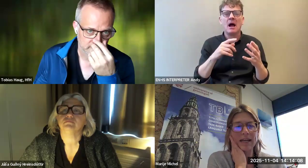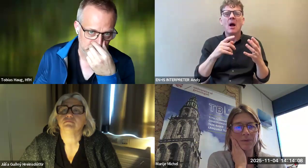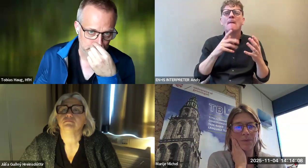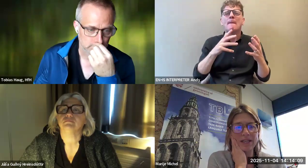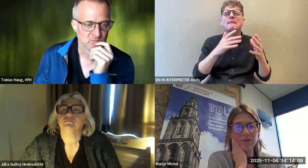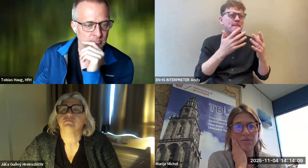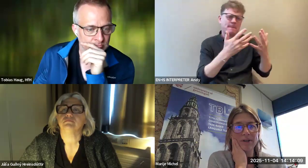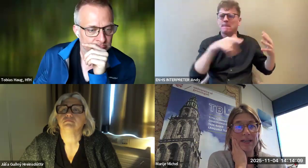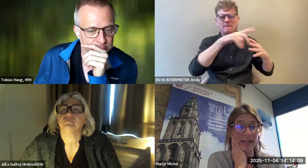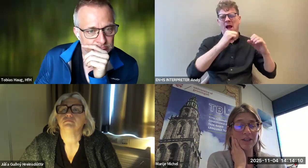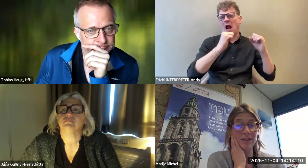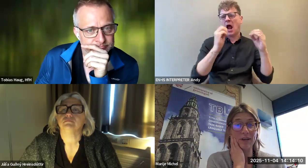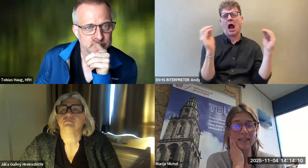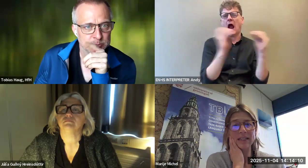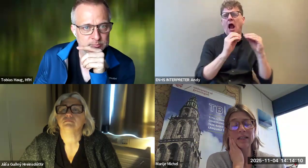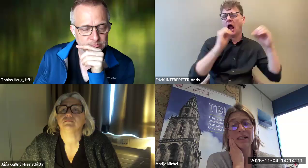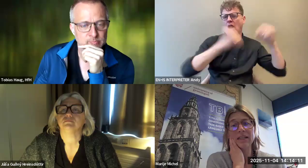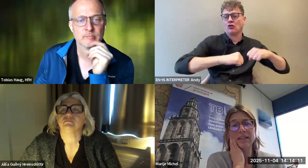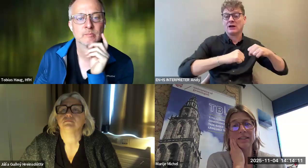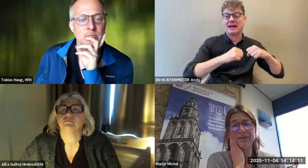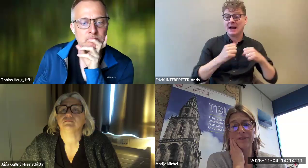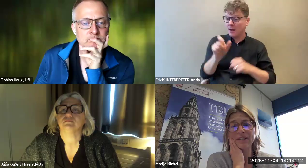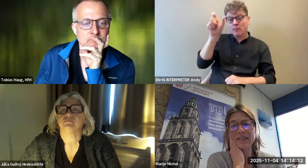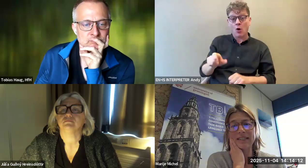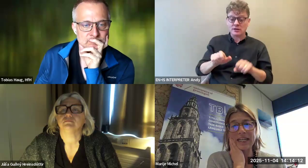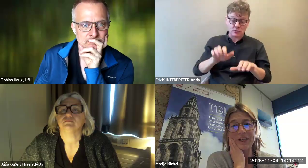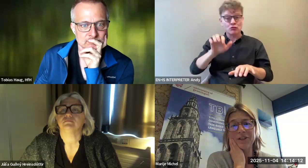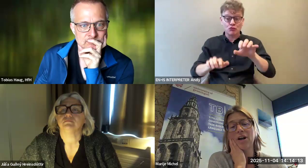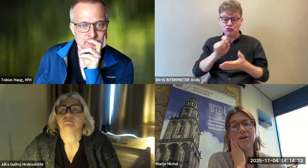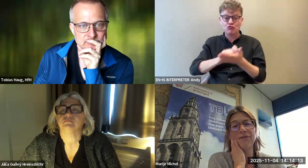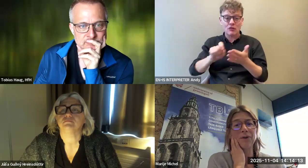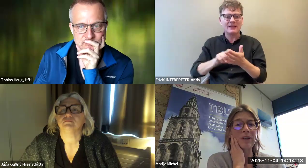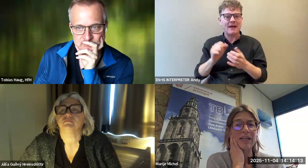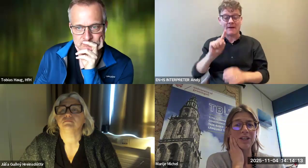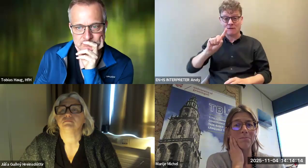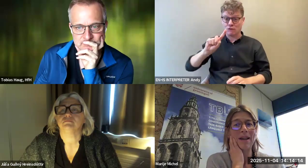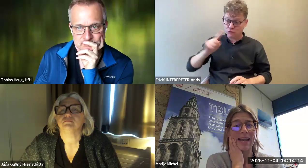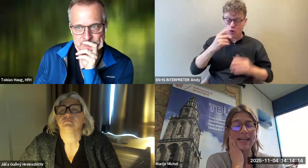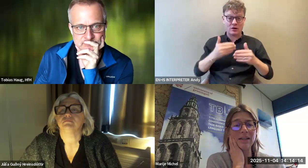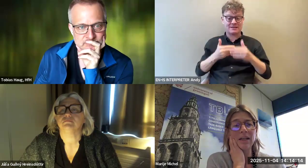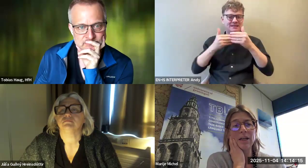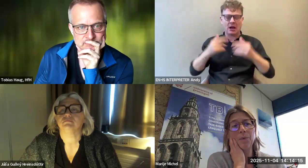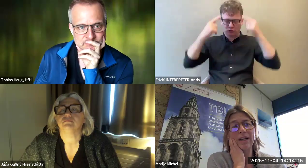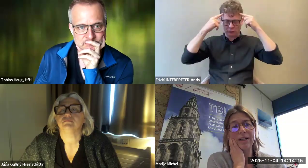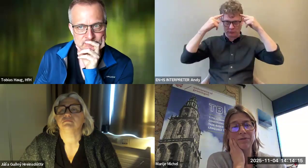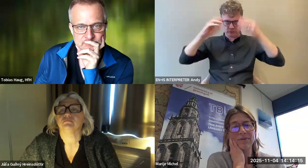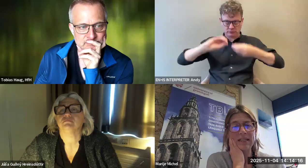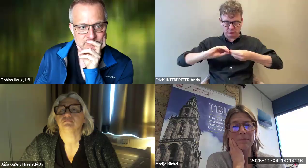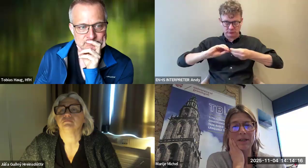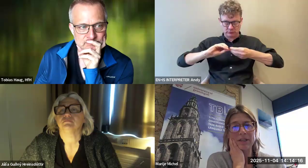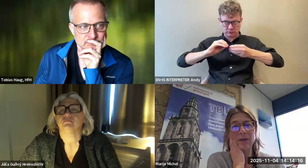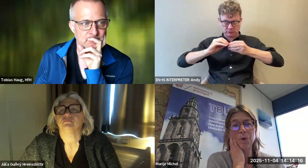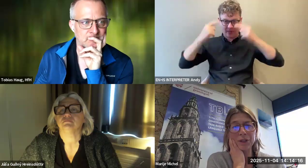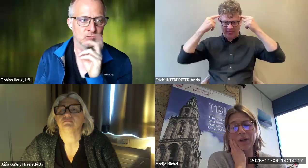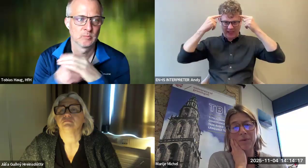agree that when you engage in writing, there's a first stage of formulation and planning where you